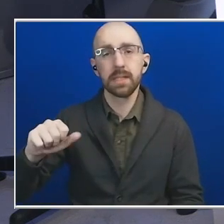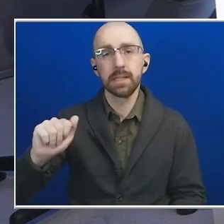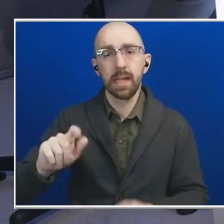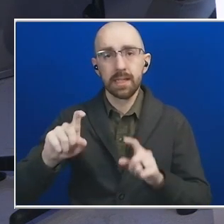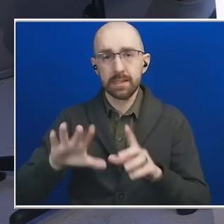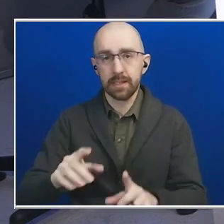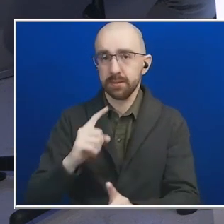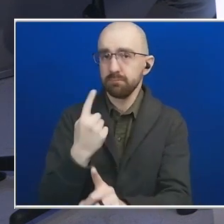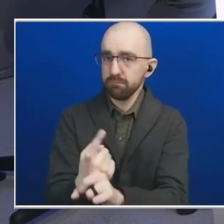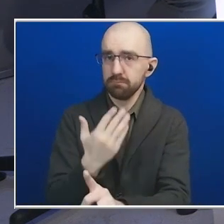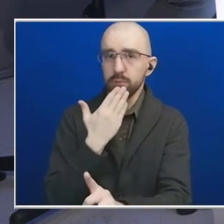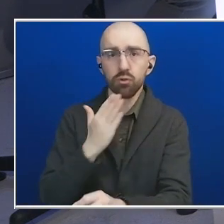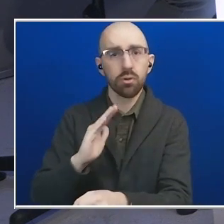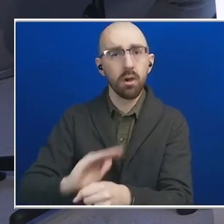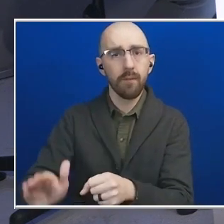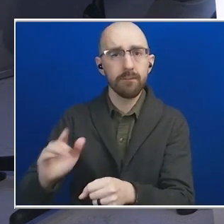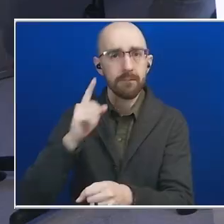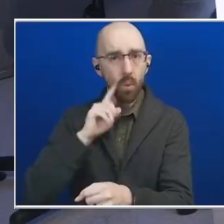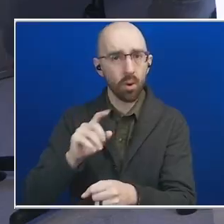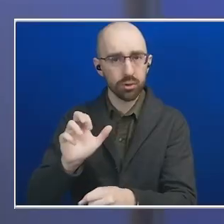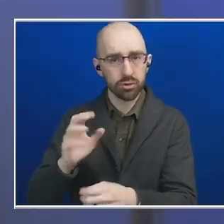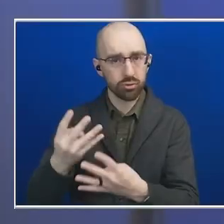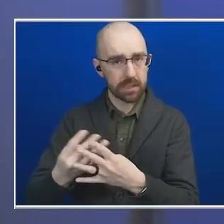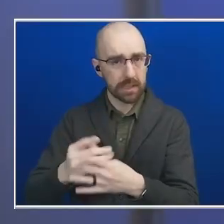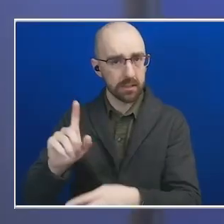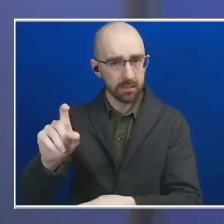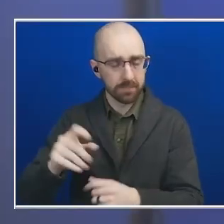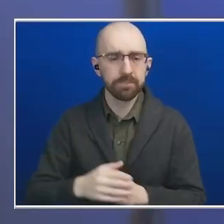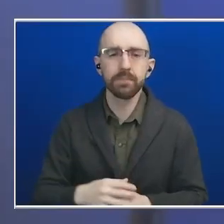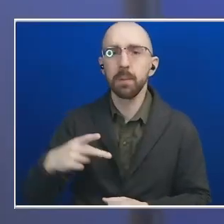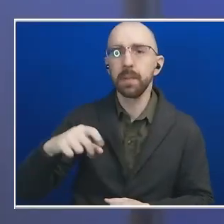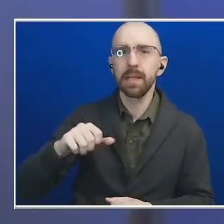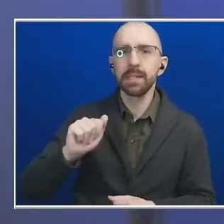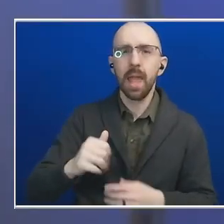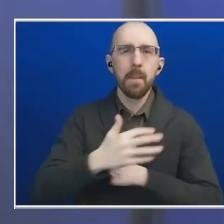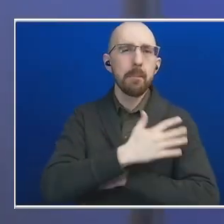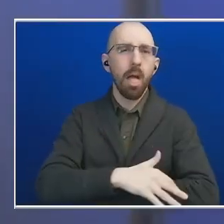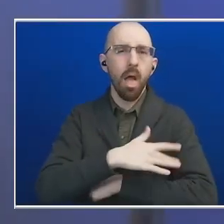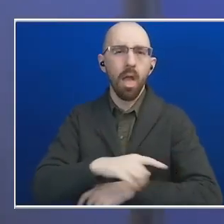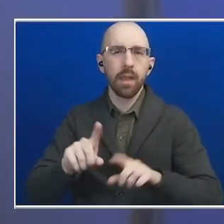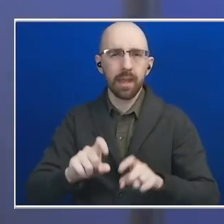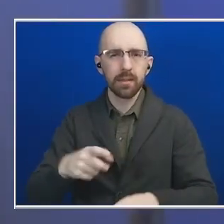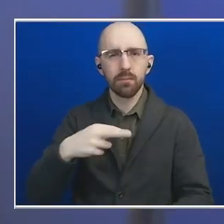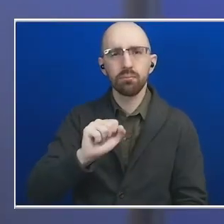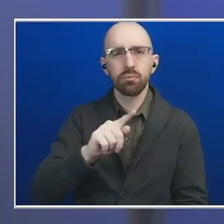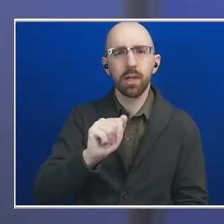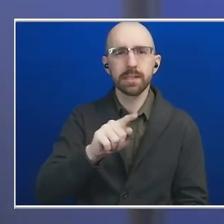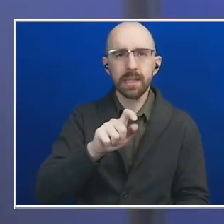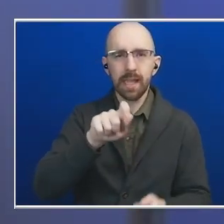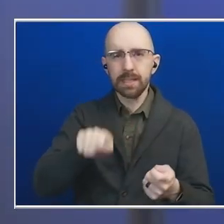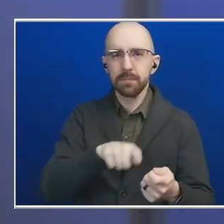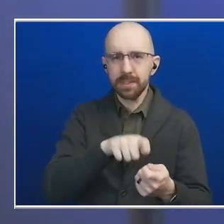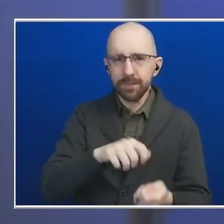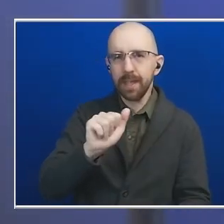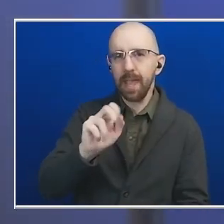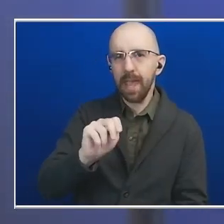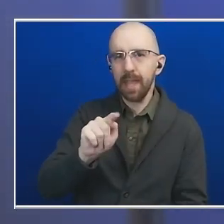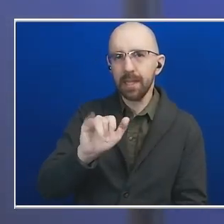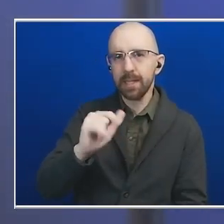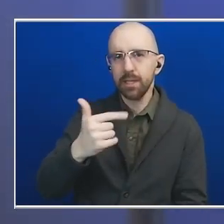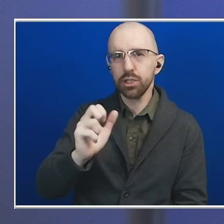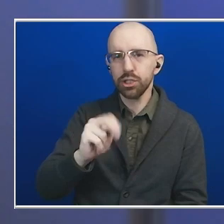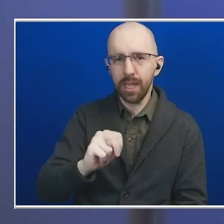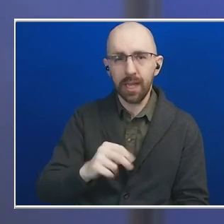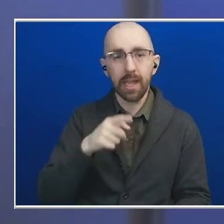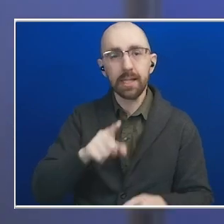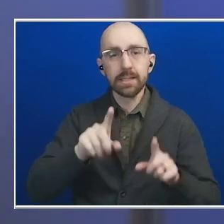enough for cancer screening? Yeah, so PSA is a blood test. It stands for prostate-specific antigen. It's testing something that the prostate makes for reproduction.